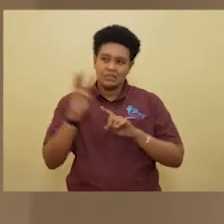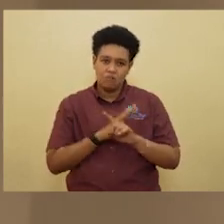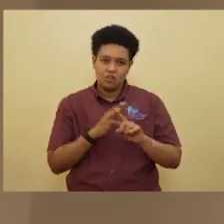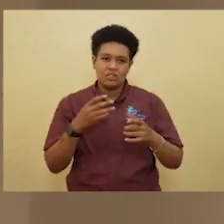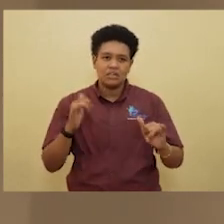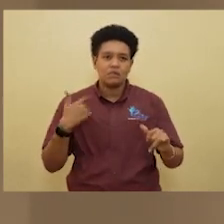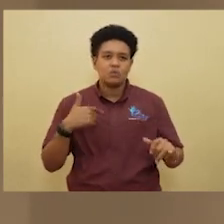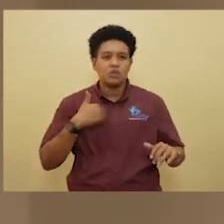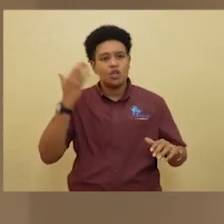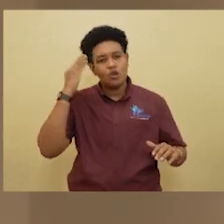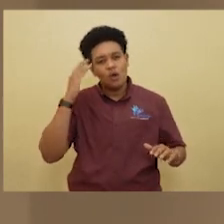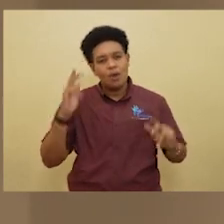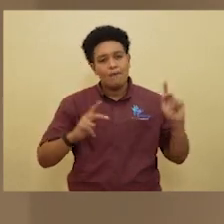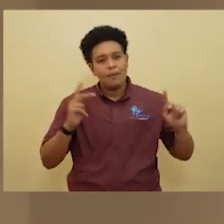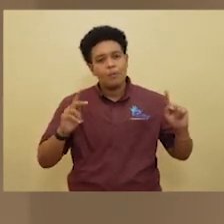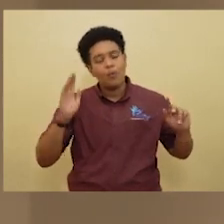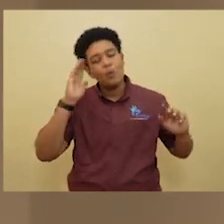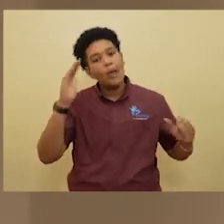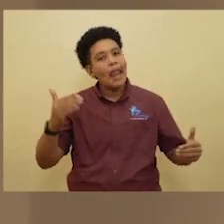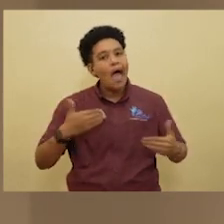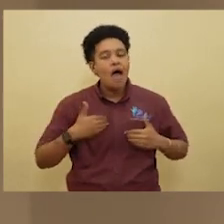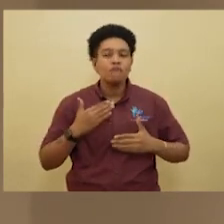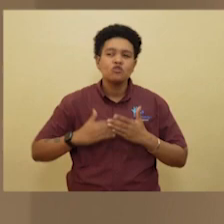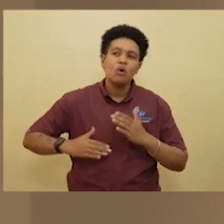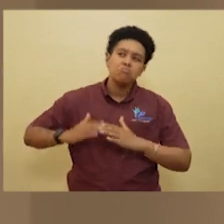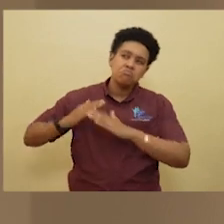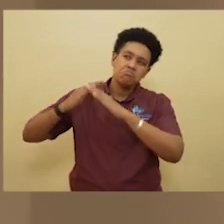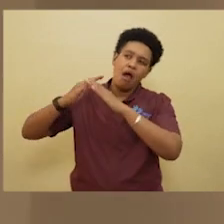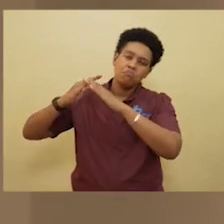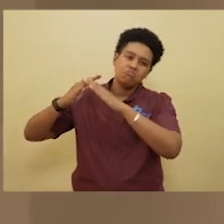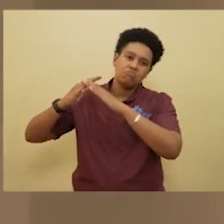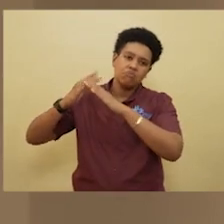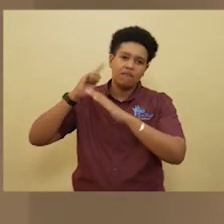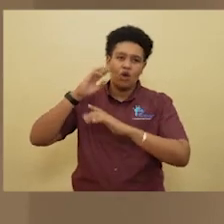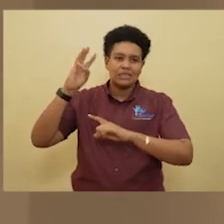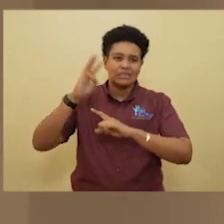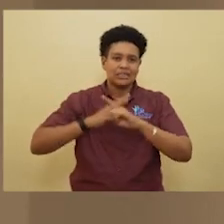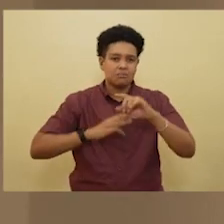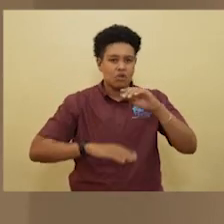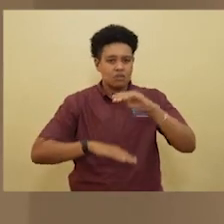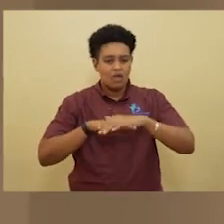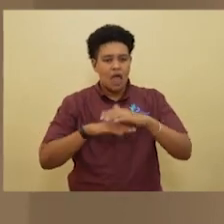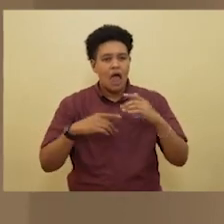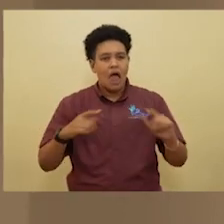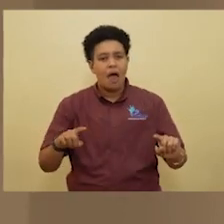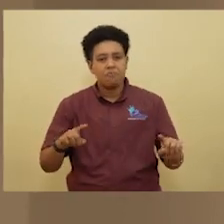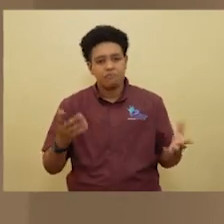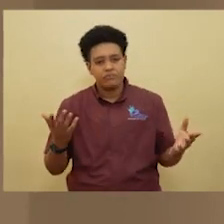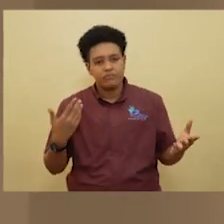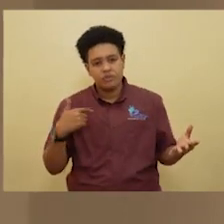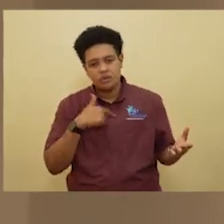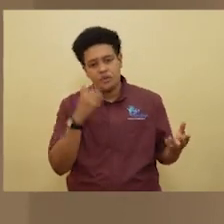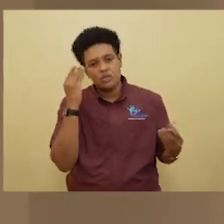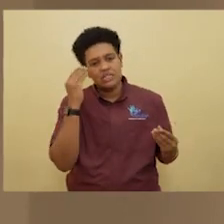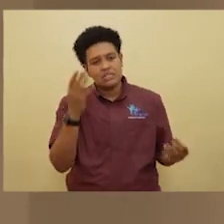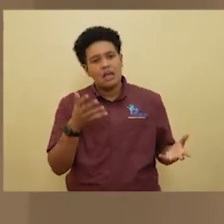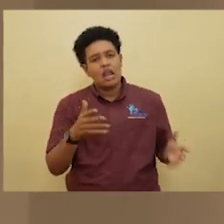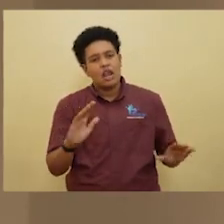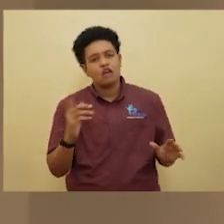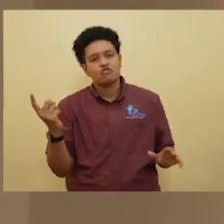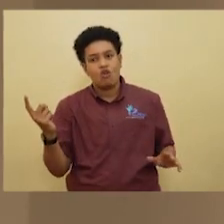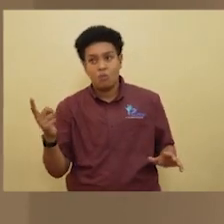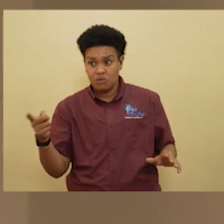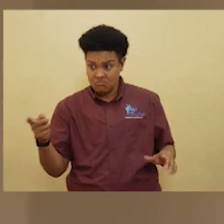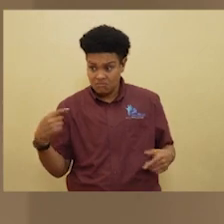we know that people will have immunity for at least six months. So we say allow someone